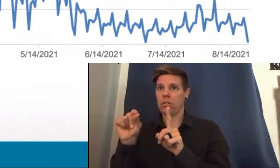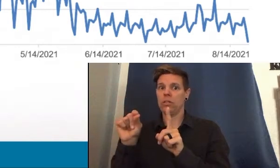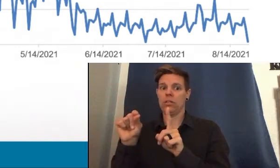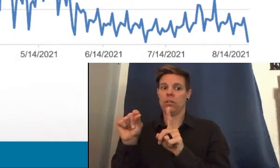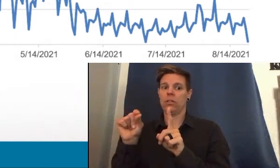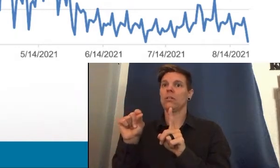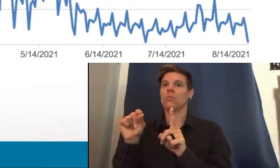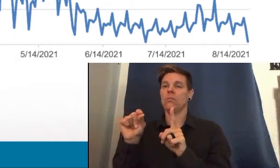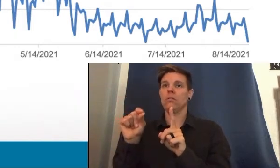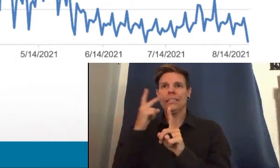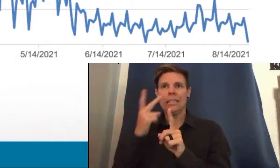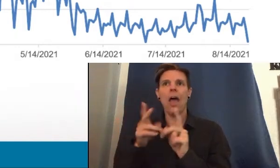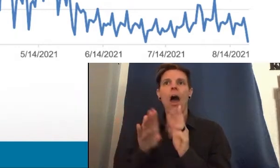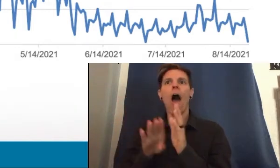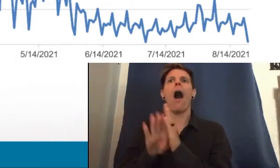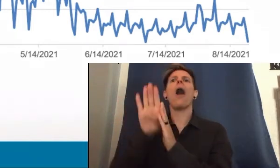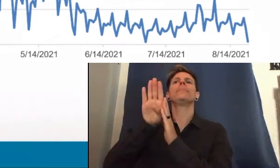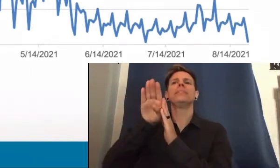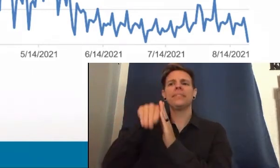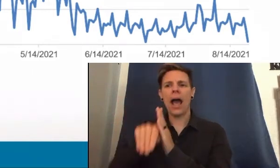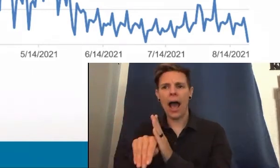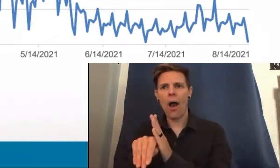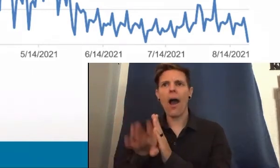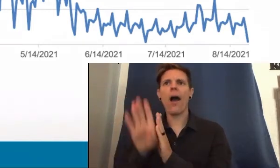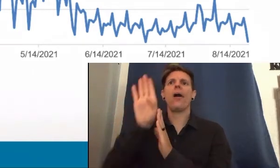continually increasing. Remember, we had